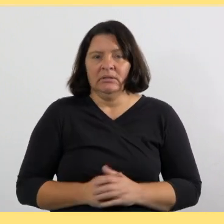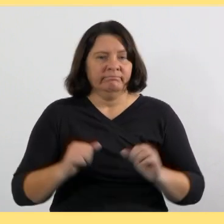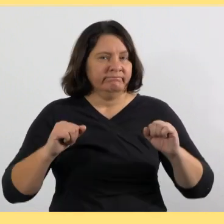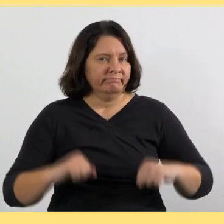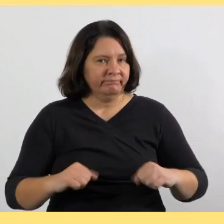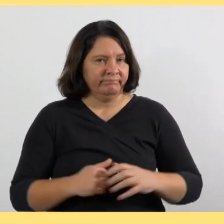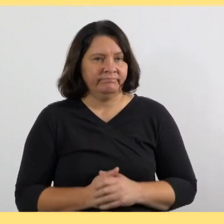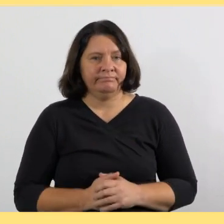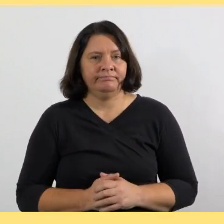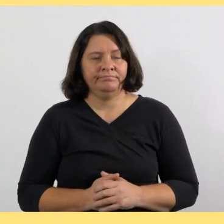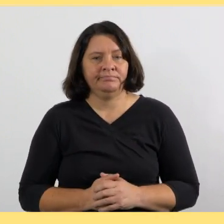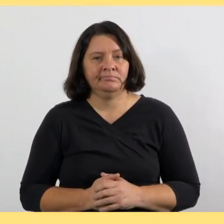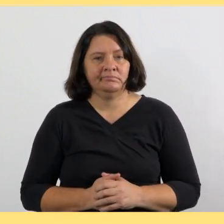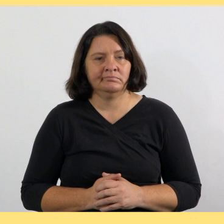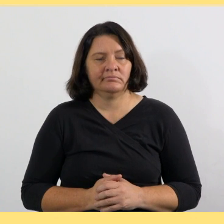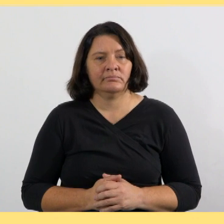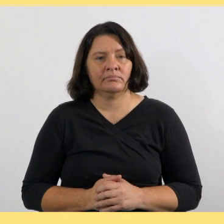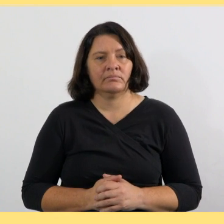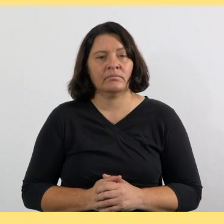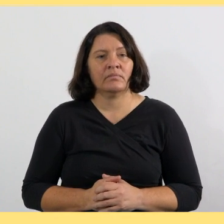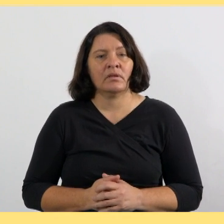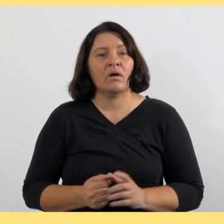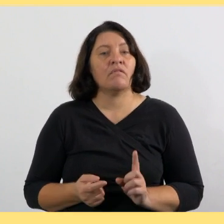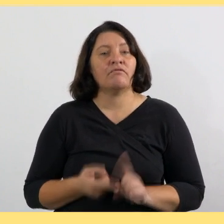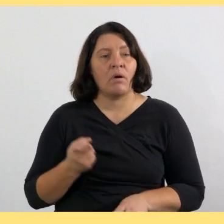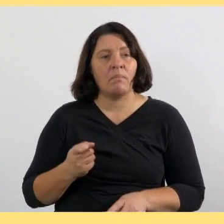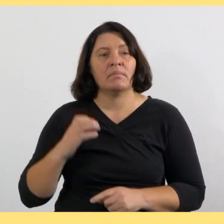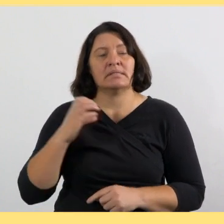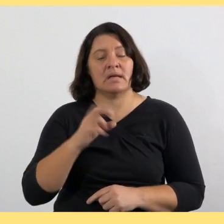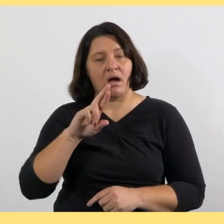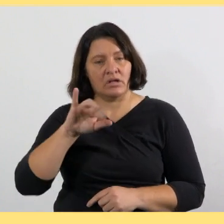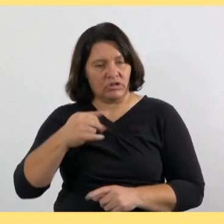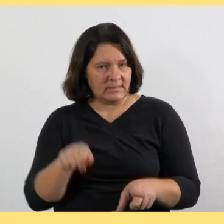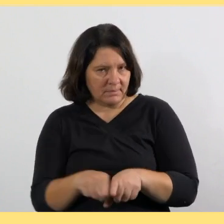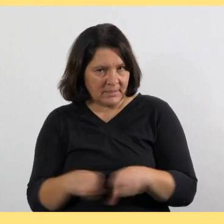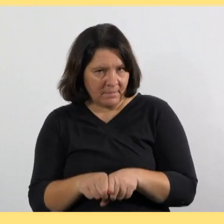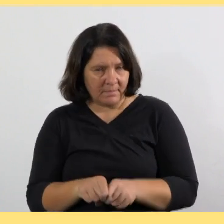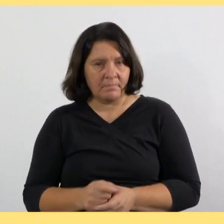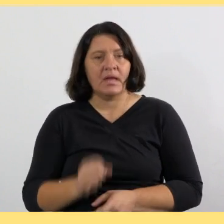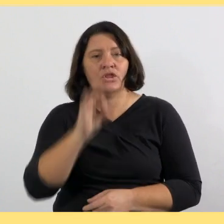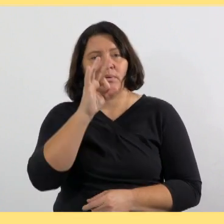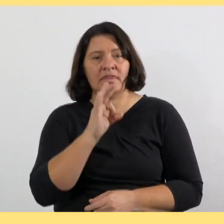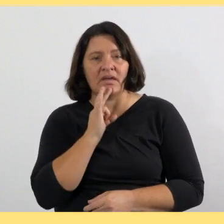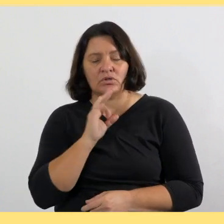discount allowed. And this is from the CRJ as well,